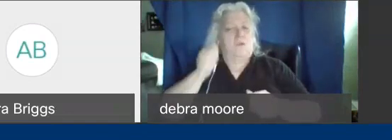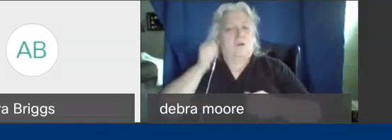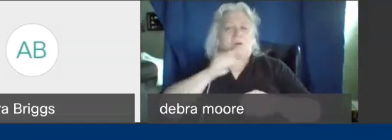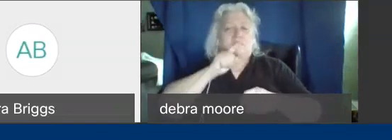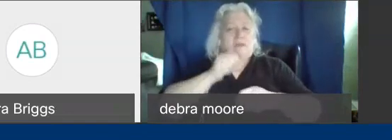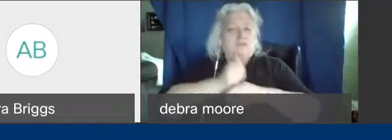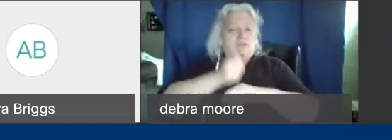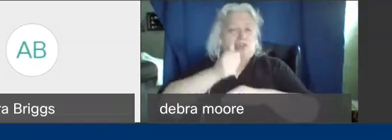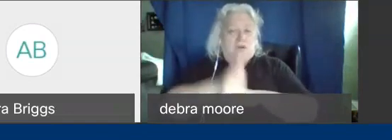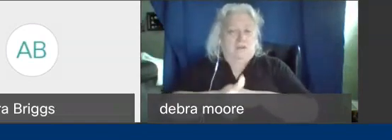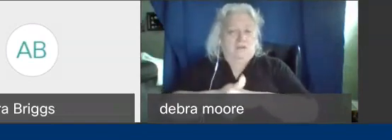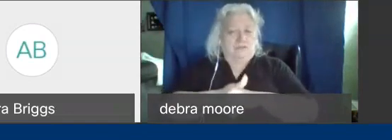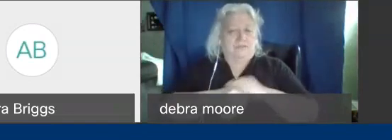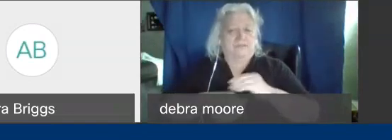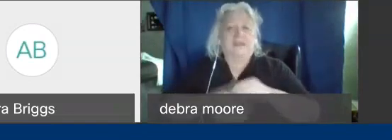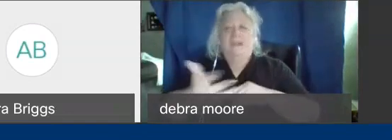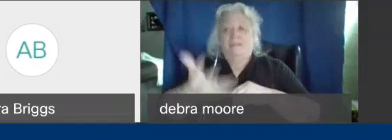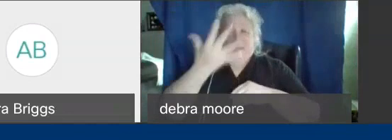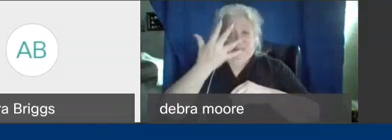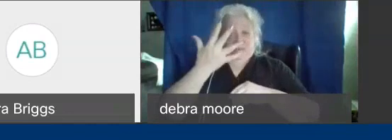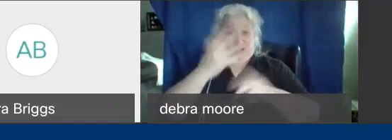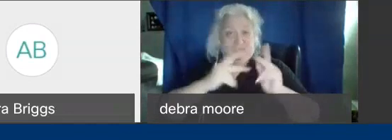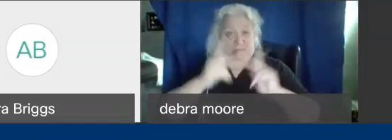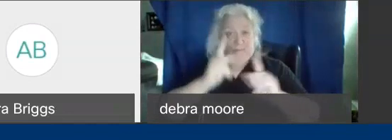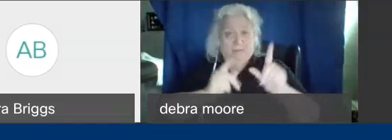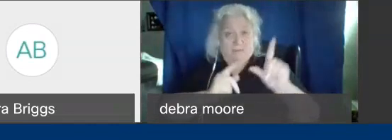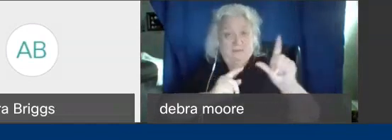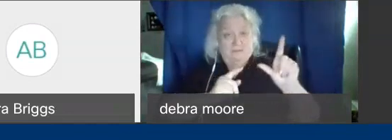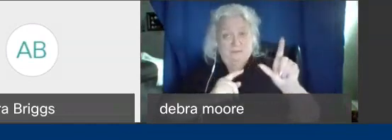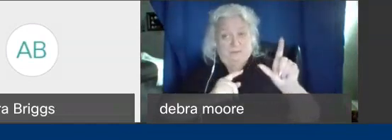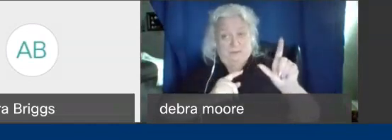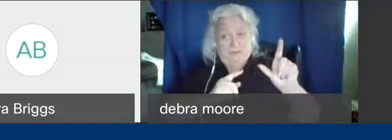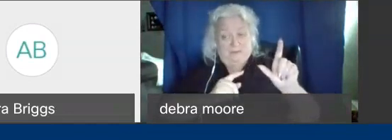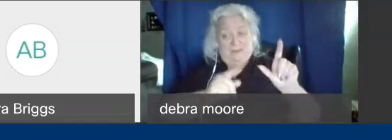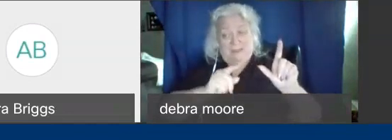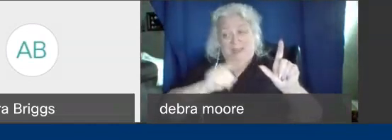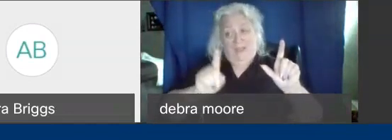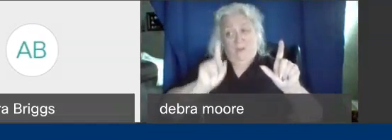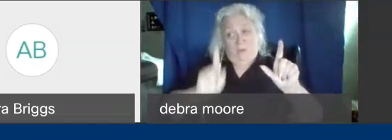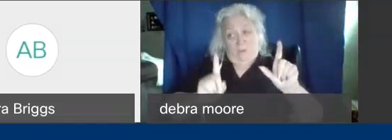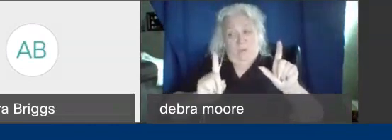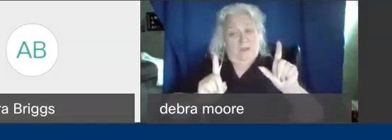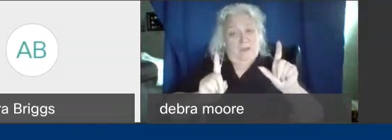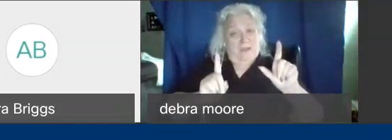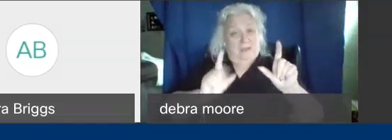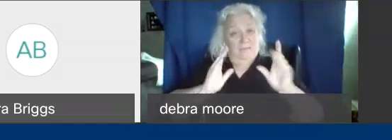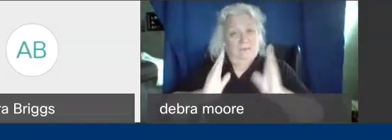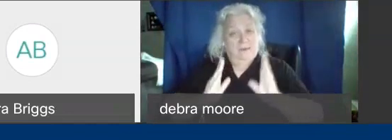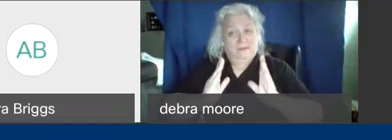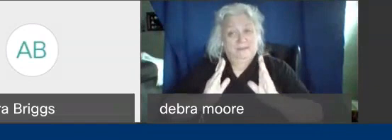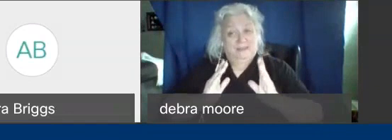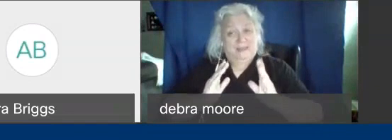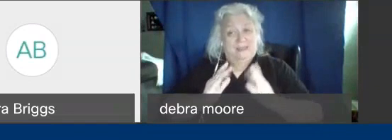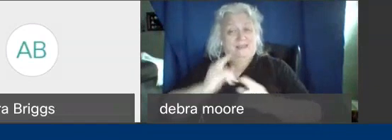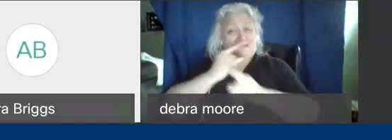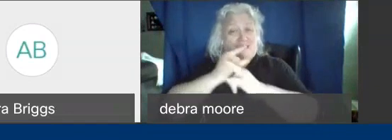if there's 5 people under 21 and 1 person is experiencing symptoms of alcohol poisoning, the